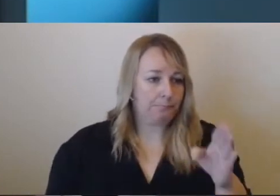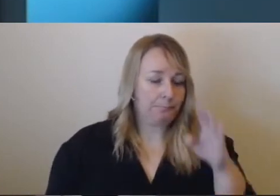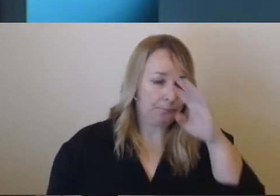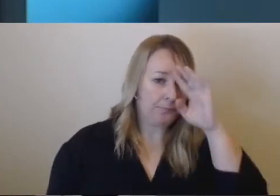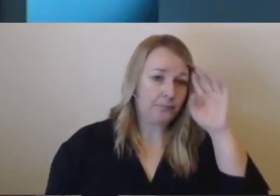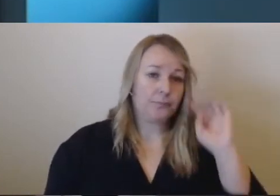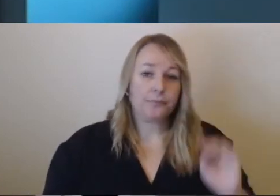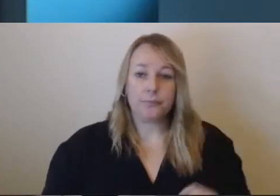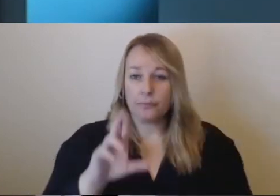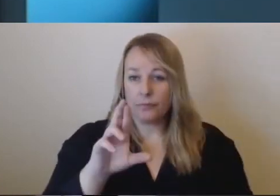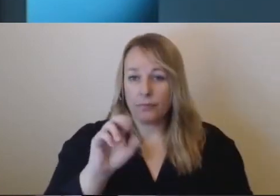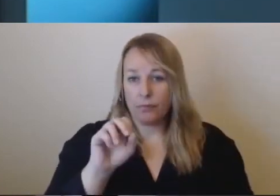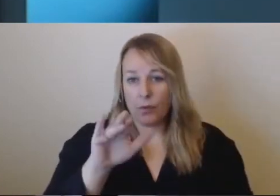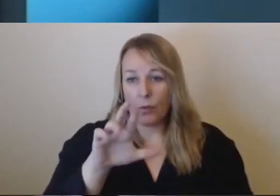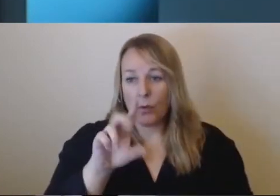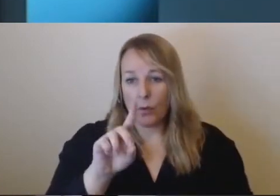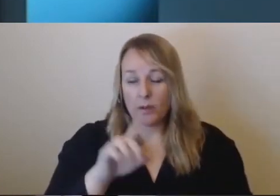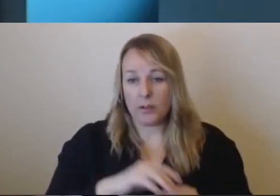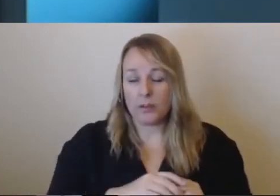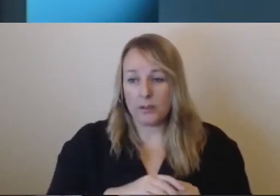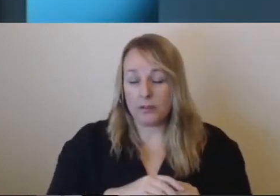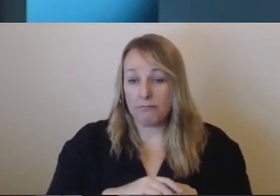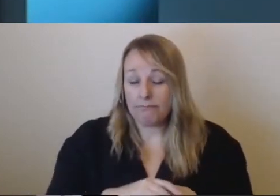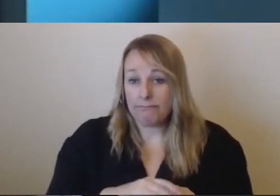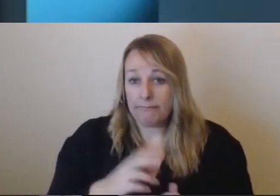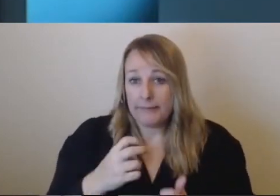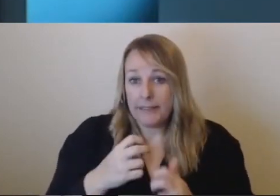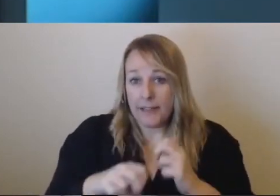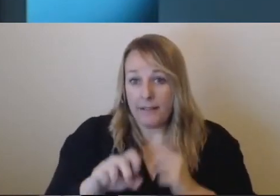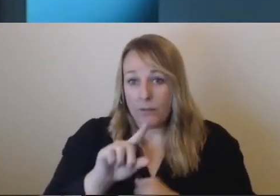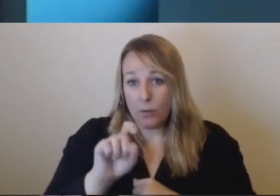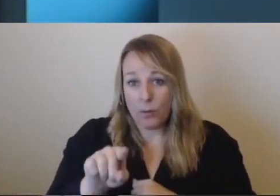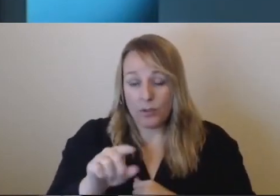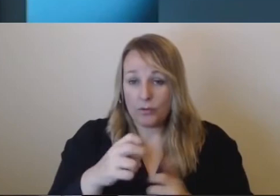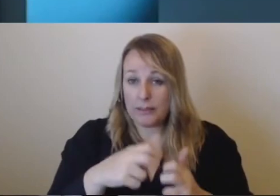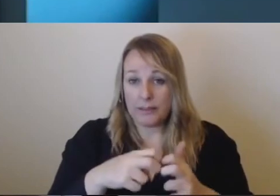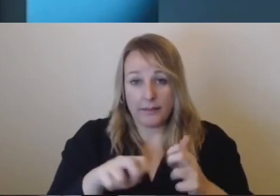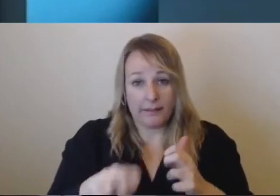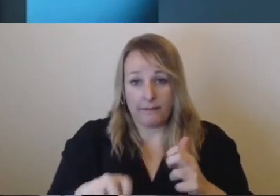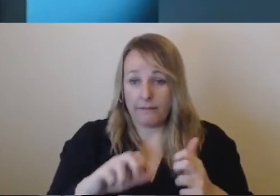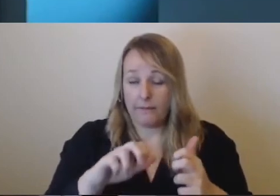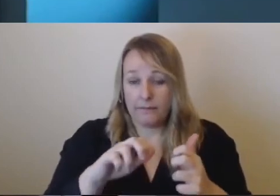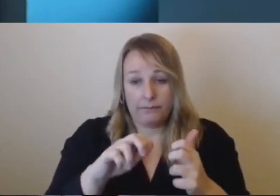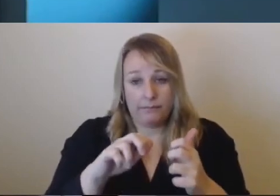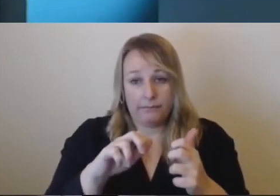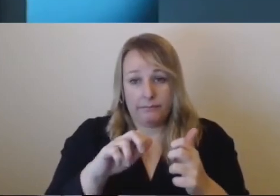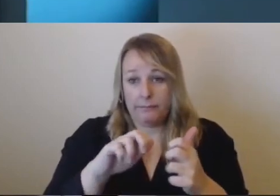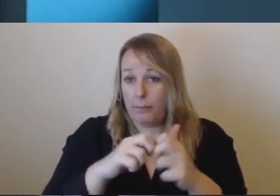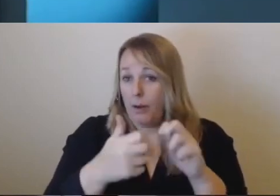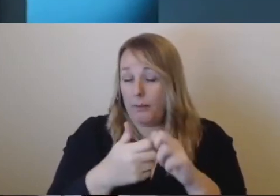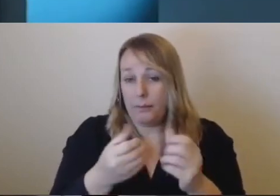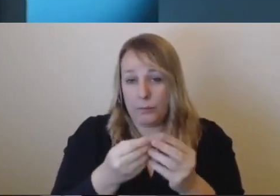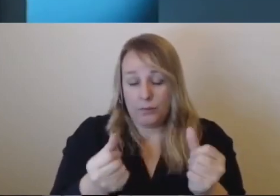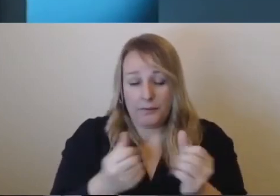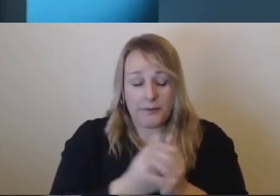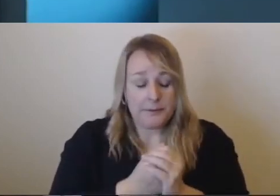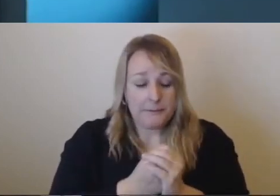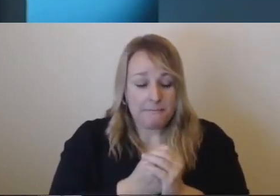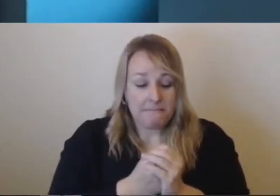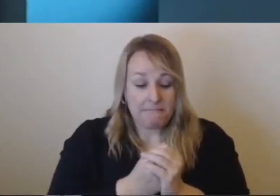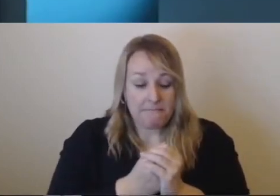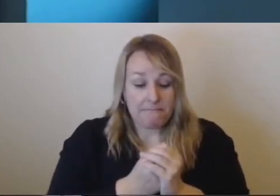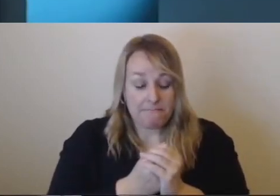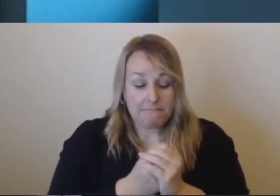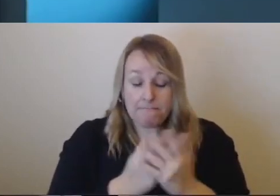difficult question and a difficult problem, you know, and it depends on